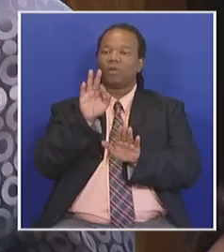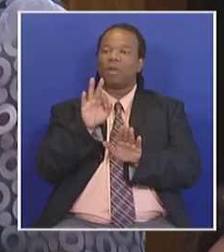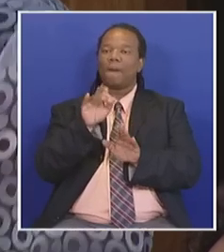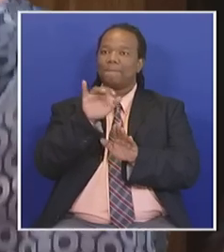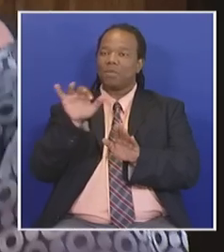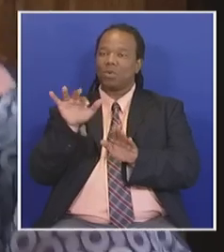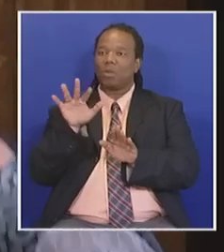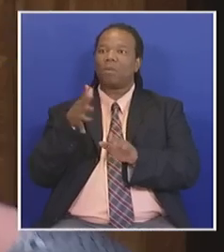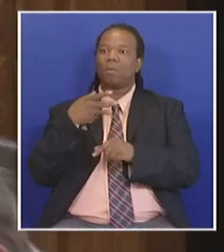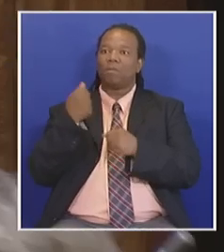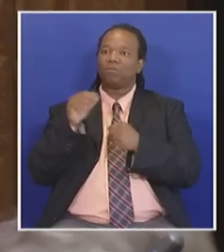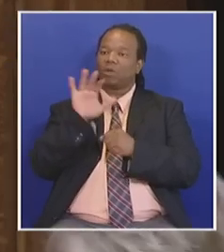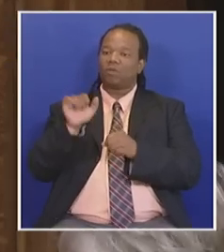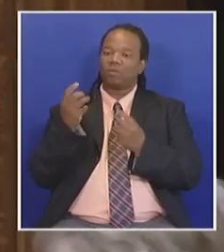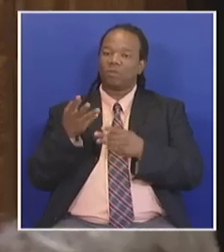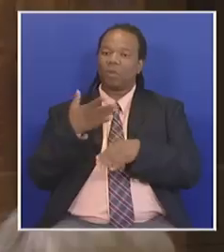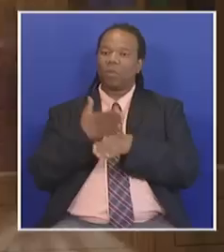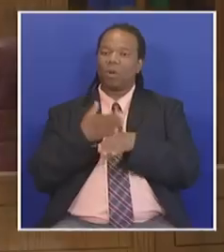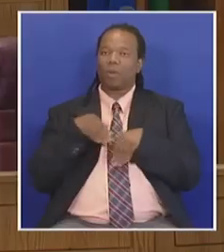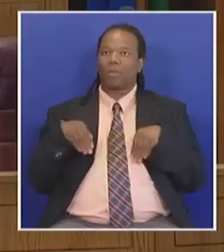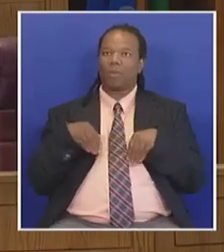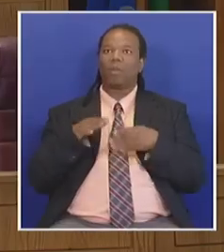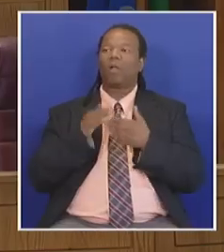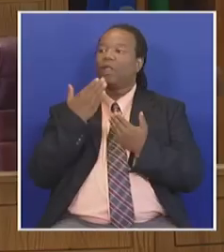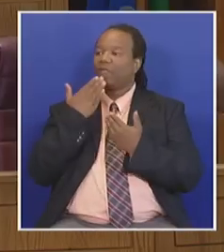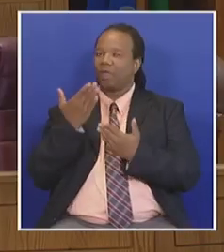move. Thank you. Thank you, Honorable Member.